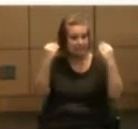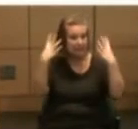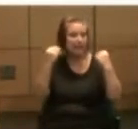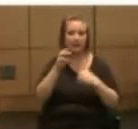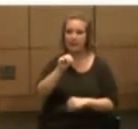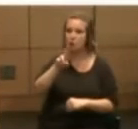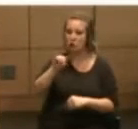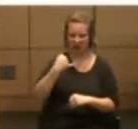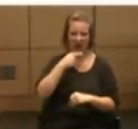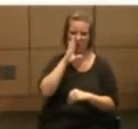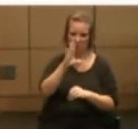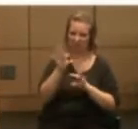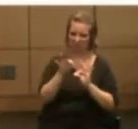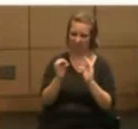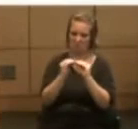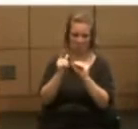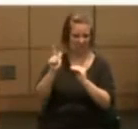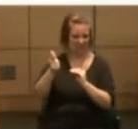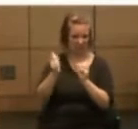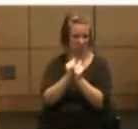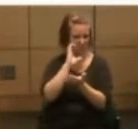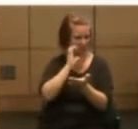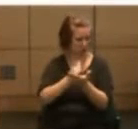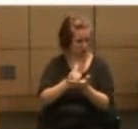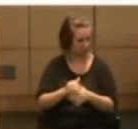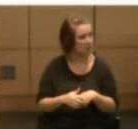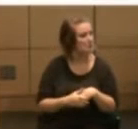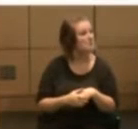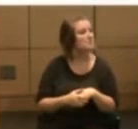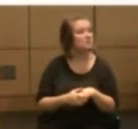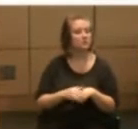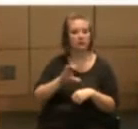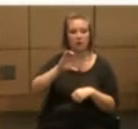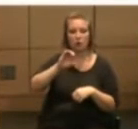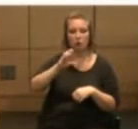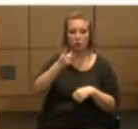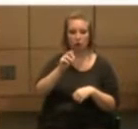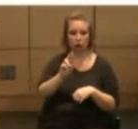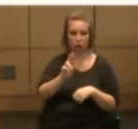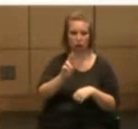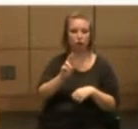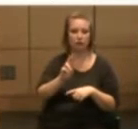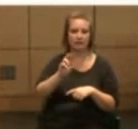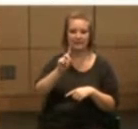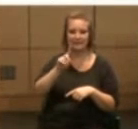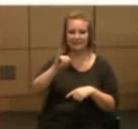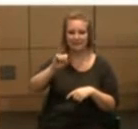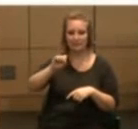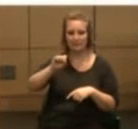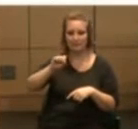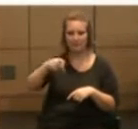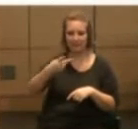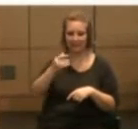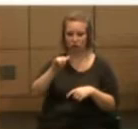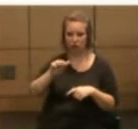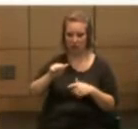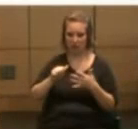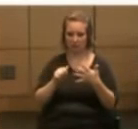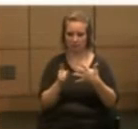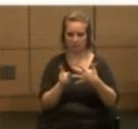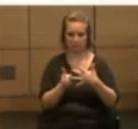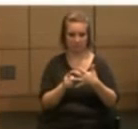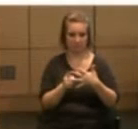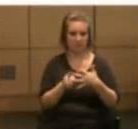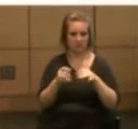little bit more into that as I show some pictures later. Cochlear dysplasias, that is malformations of the cochlea, are also quite